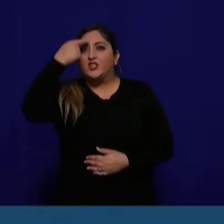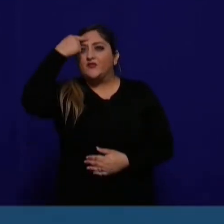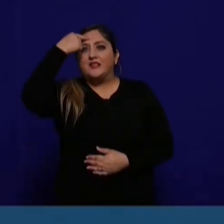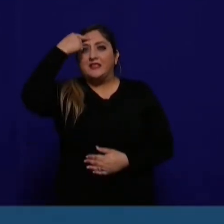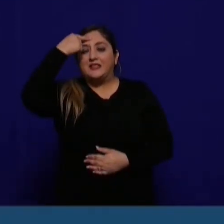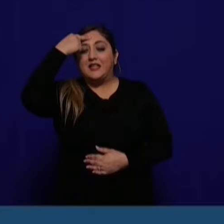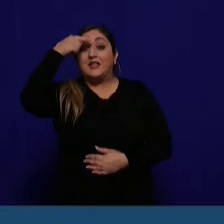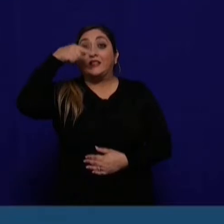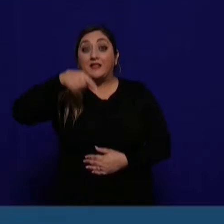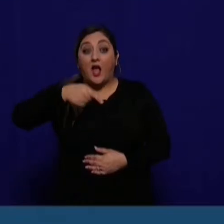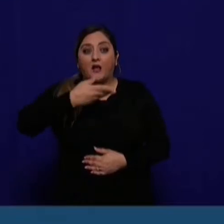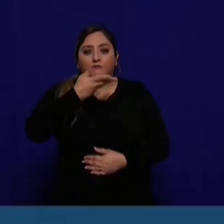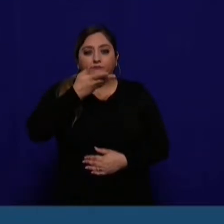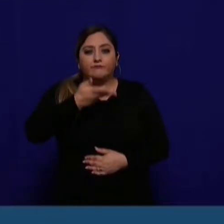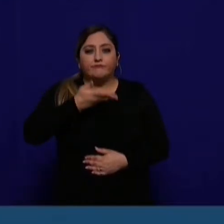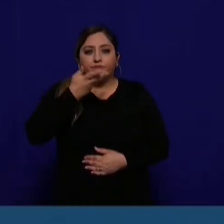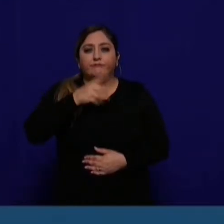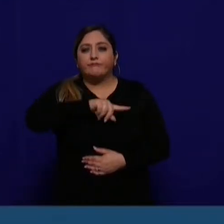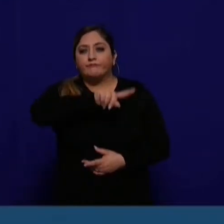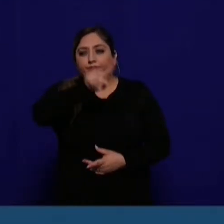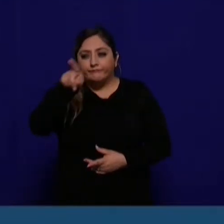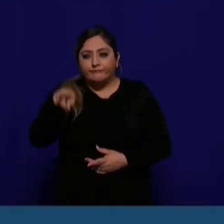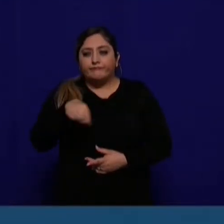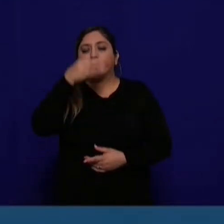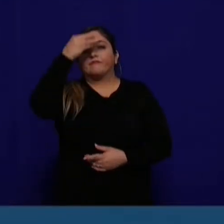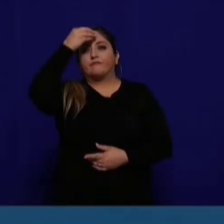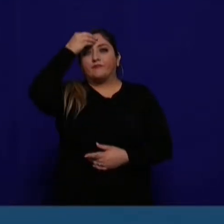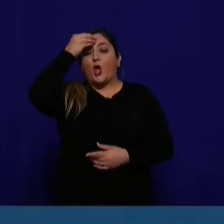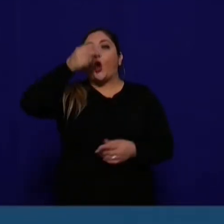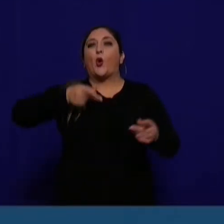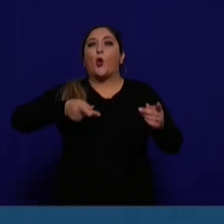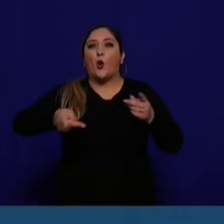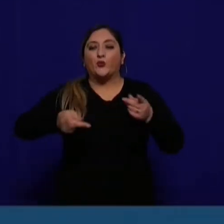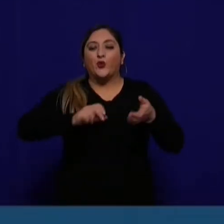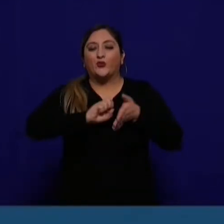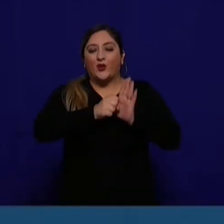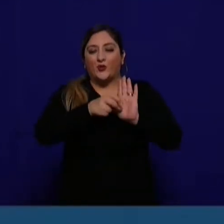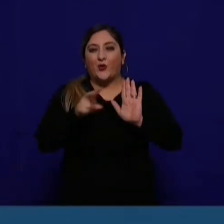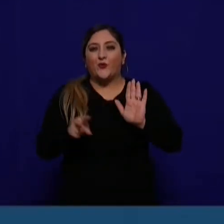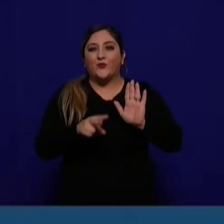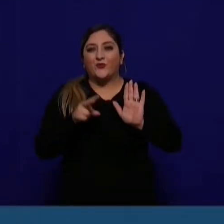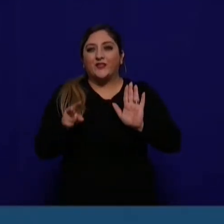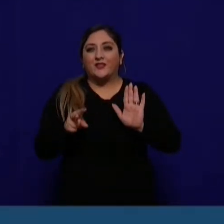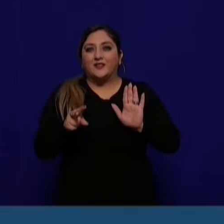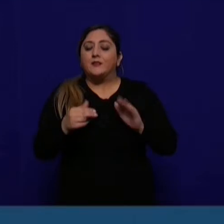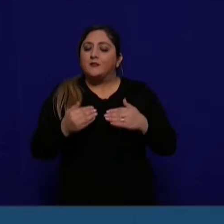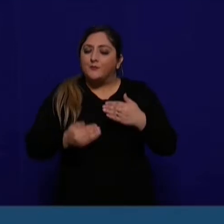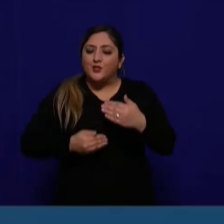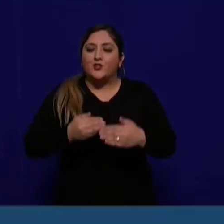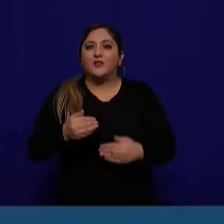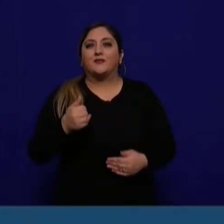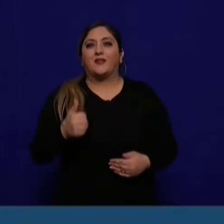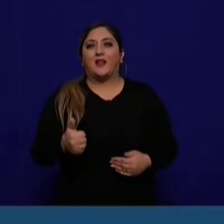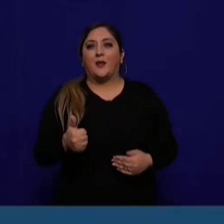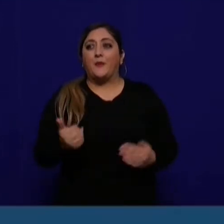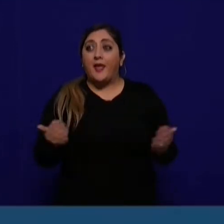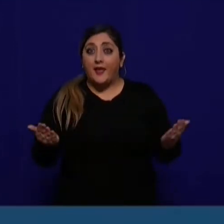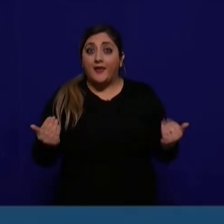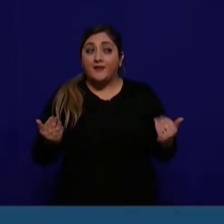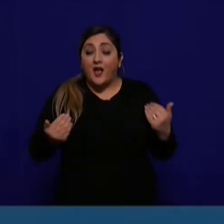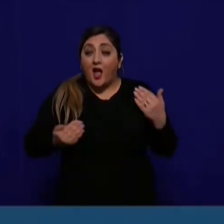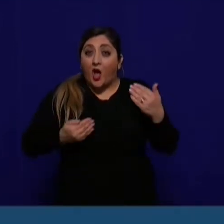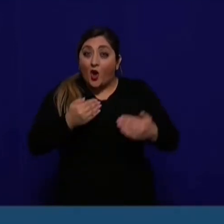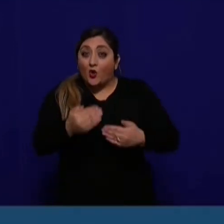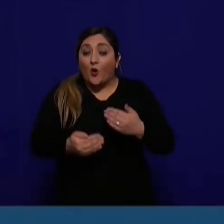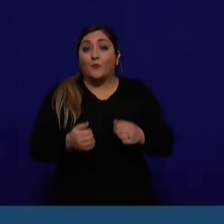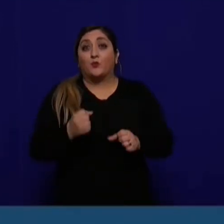naraw li f'di sitwazzjoni tal-kontroll tal-COVID bħalissa kif qegħdin, nibqgħu mixin żewġ affarijiet